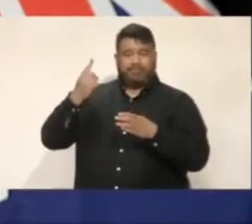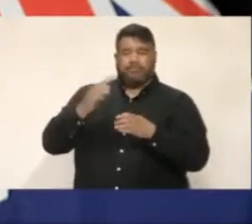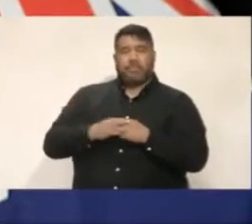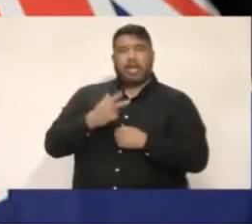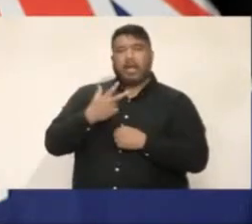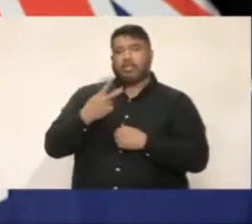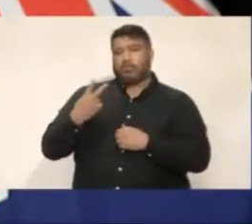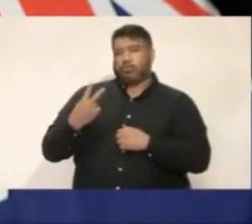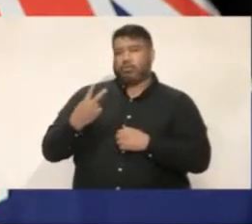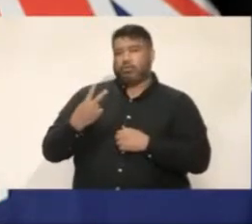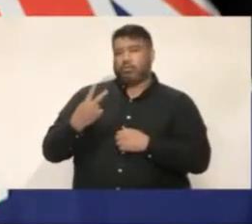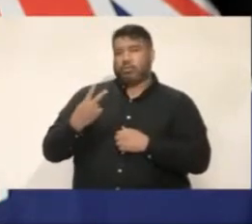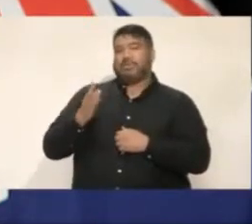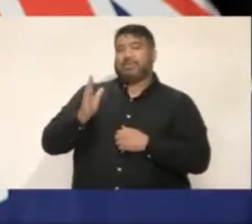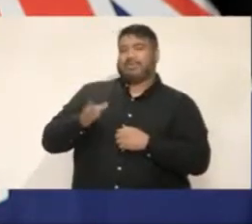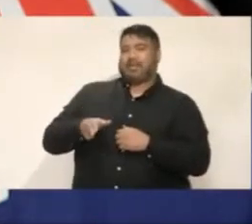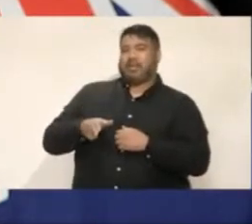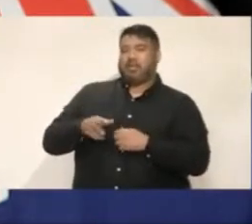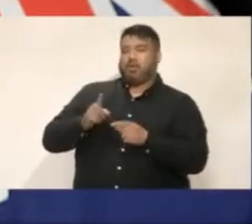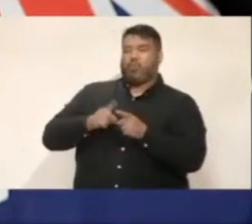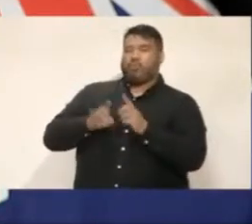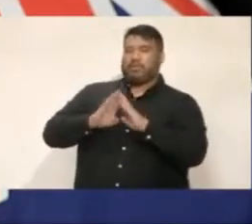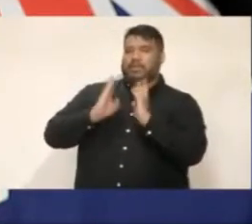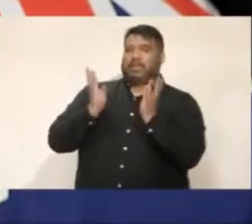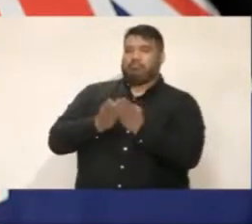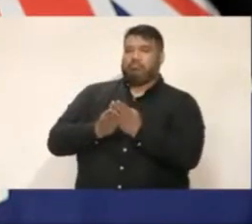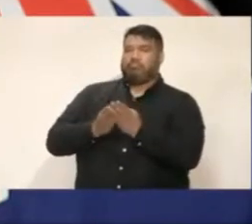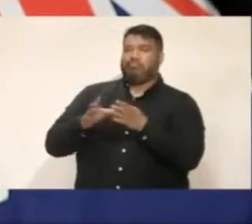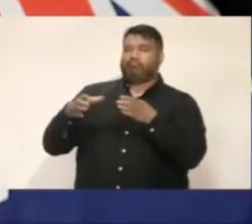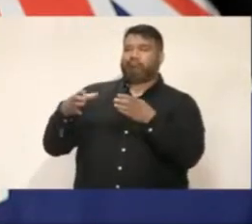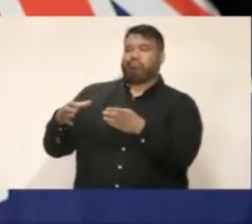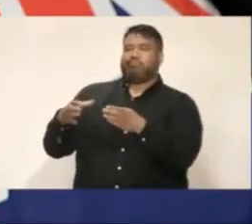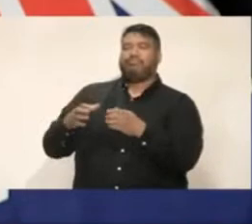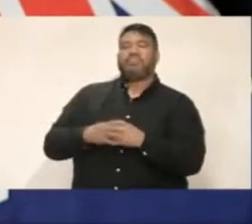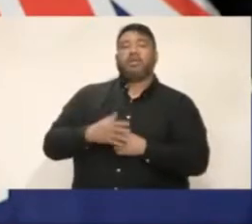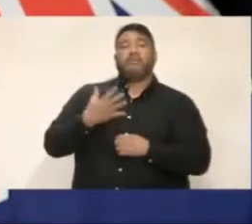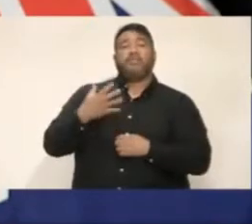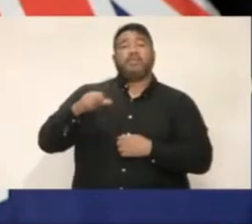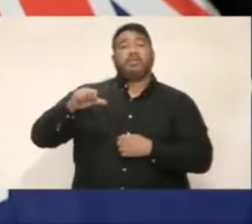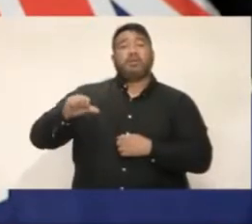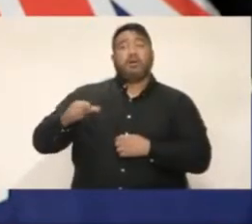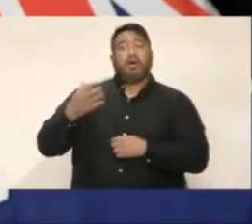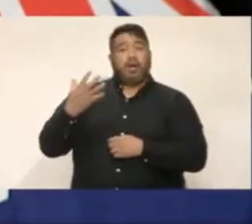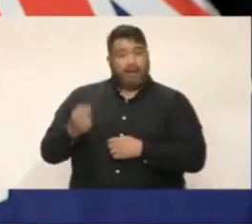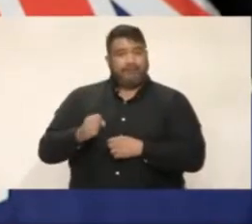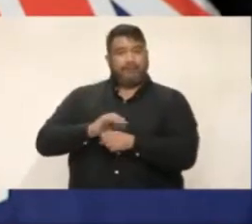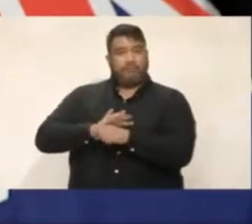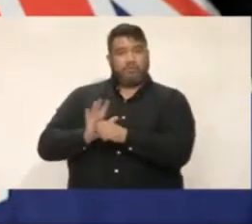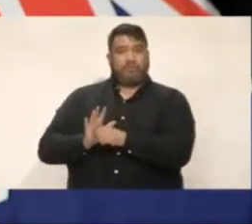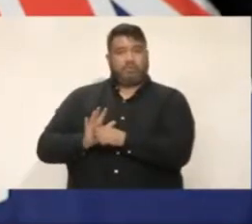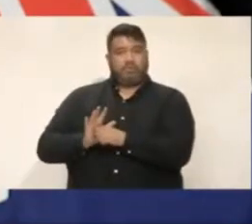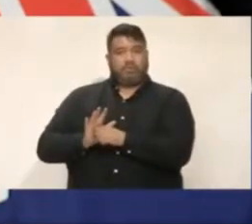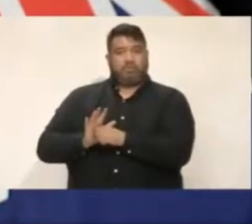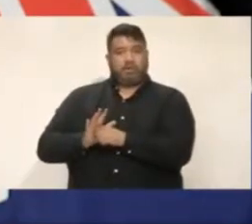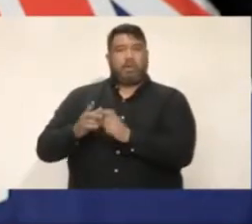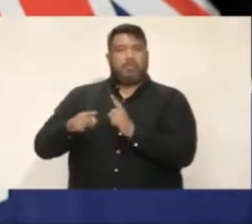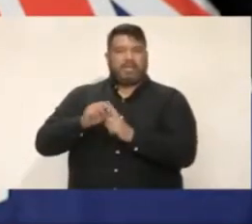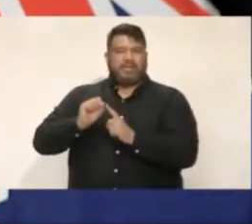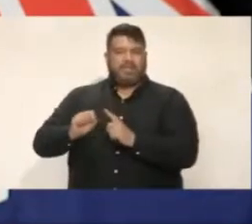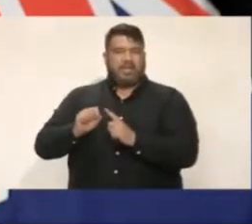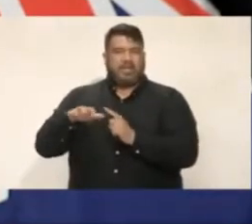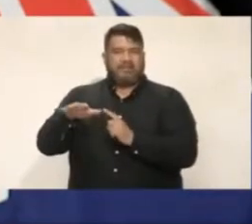Auckland quarantine facility, and that includes 59 people who have tested positive for Covid-19 and their